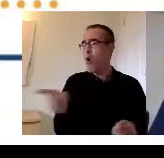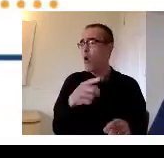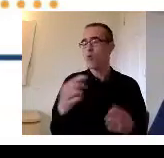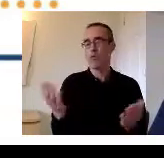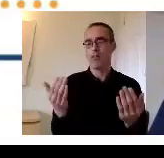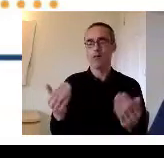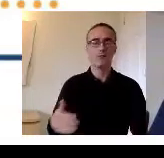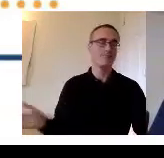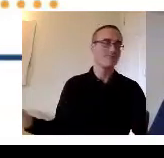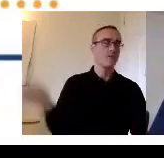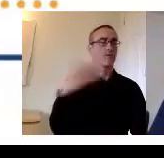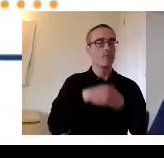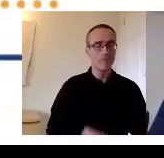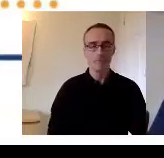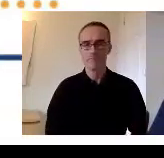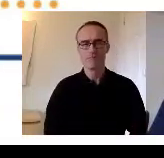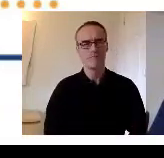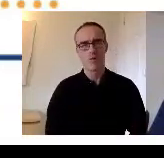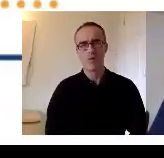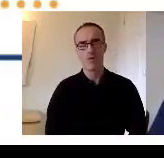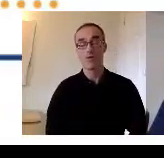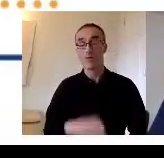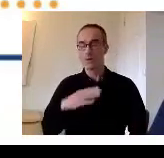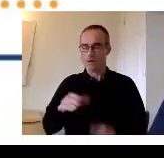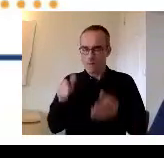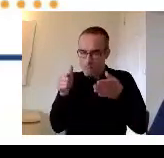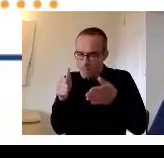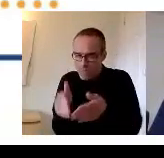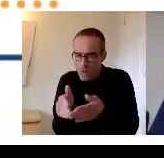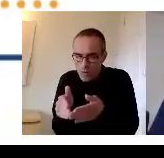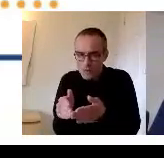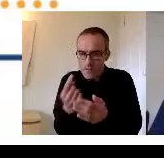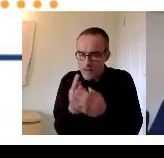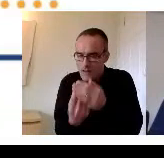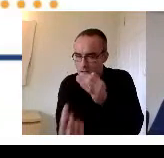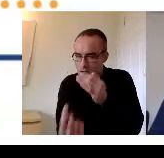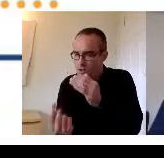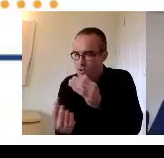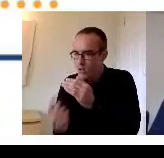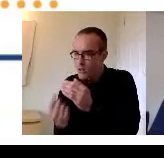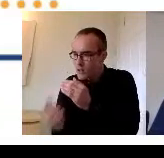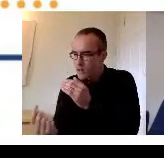very a targeted initiative. There was some outreach work that went out where individuals